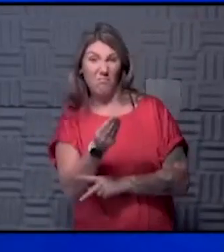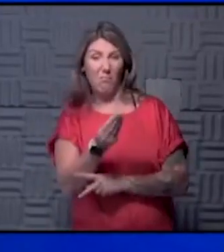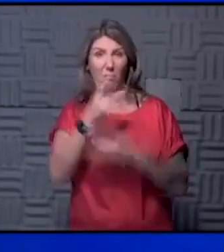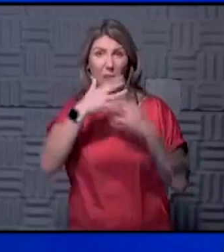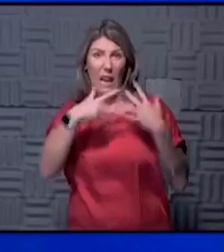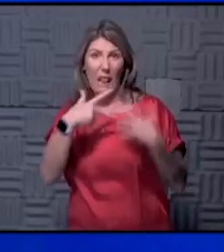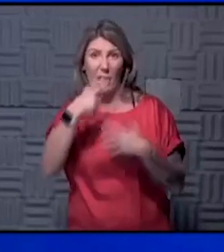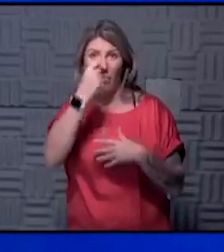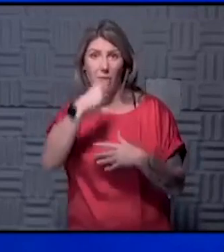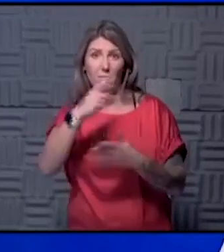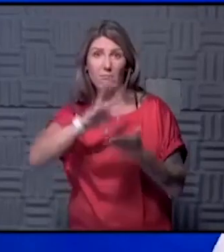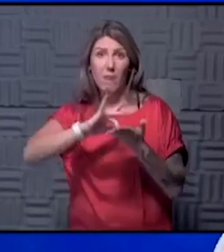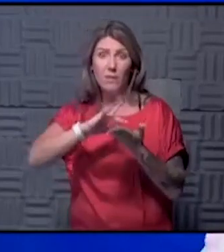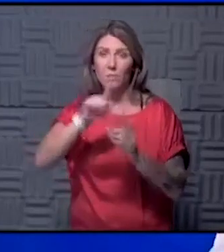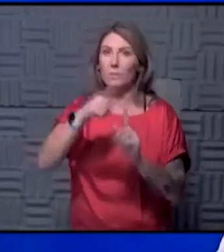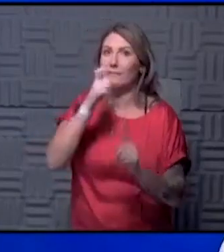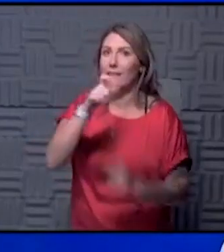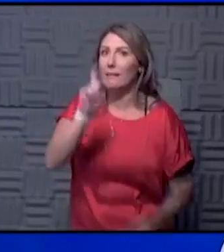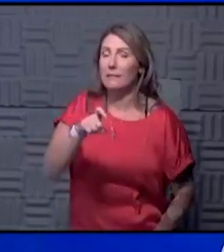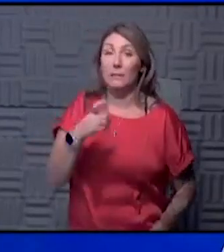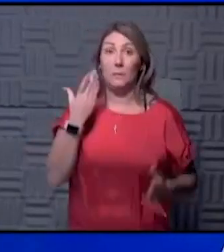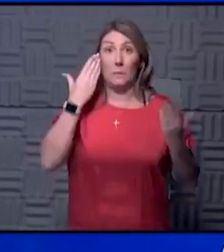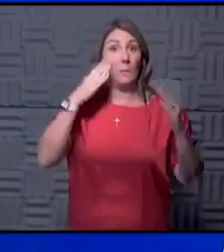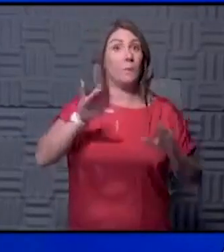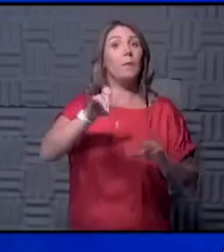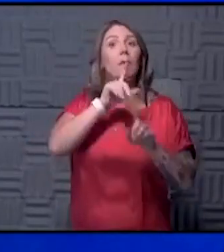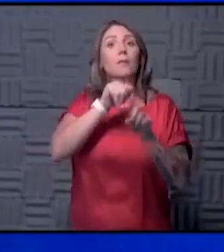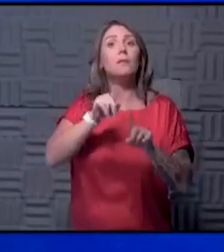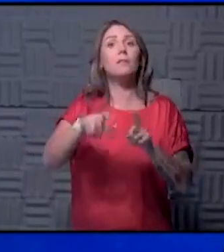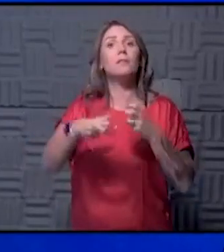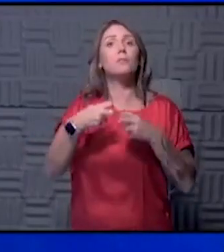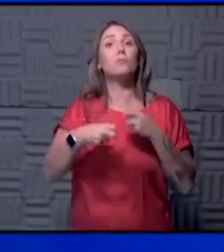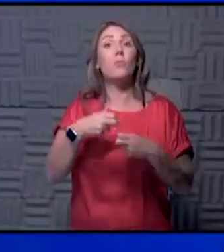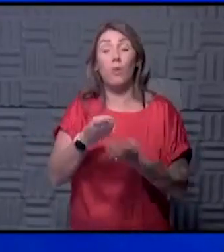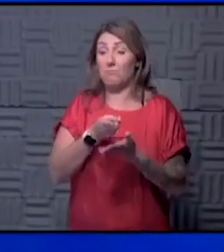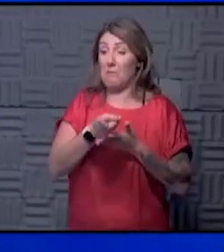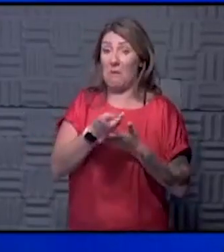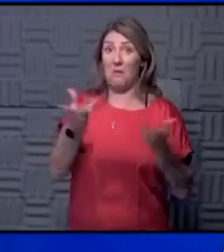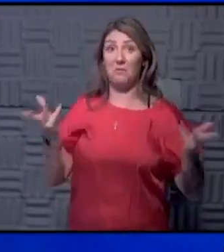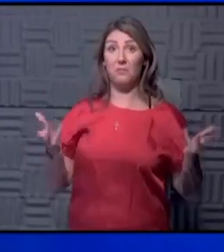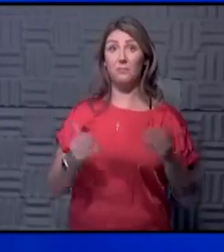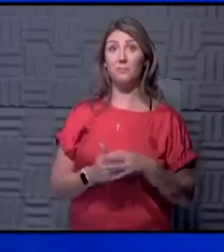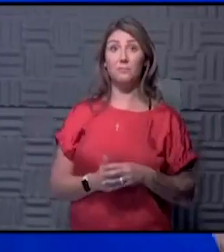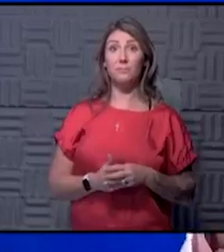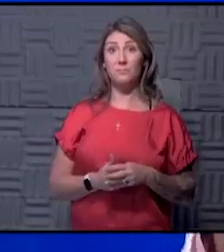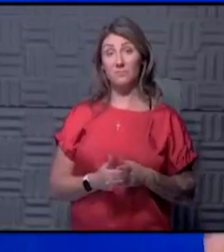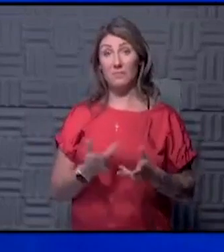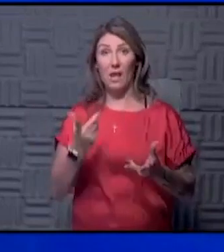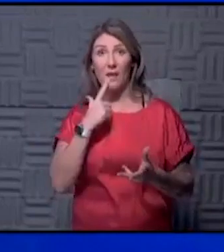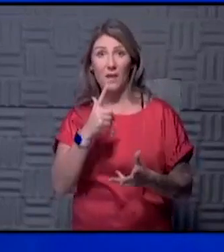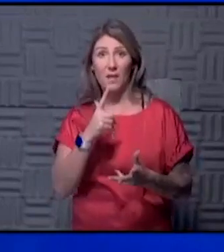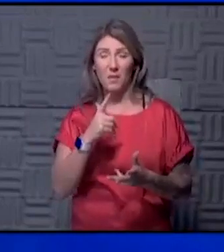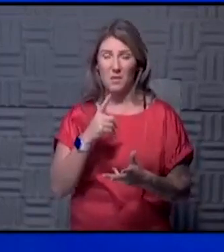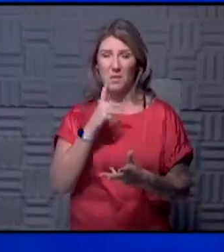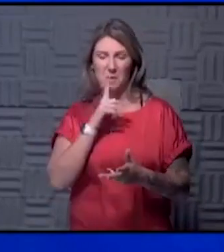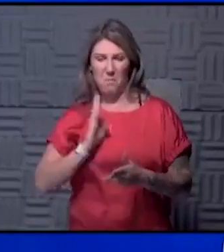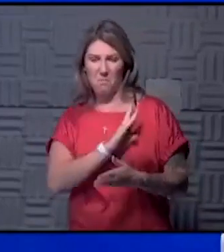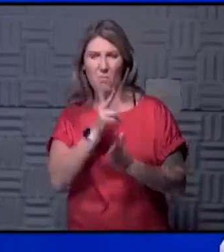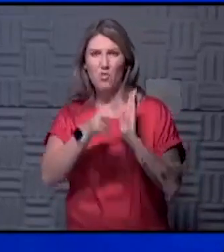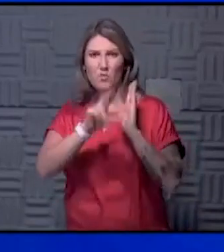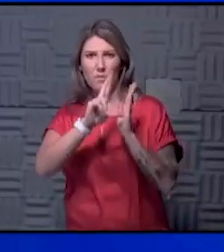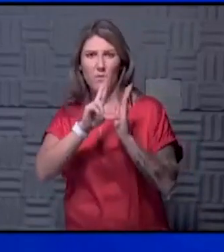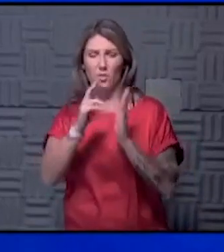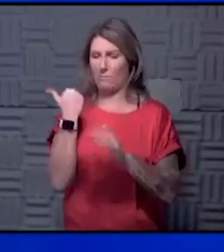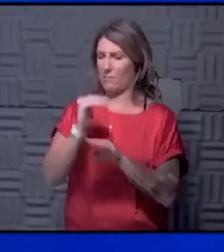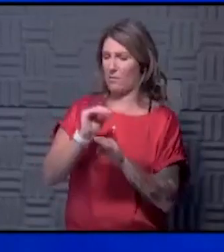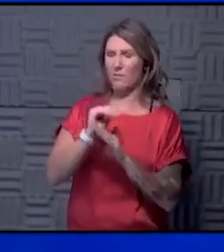really need it? And we don't know that answer. Nope. And that's a problem. We just have to be honest about that. You know, I was doing a little board review last night and looking at the number of people